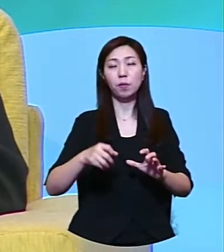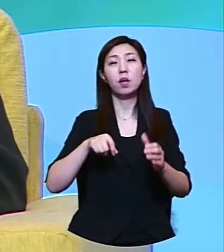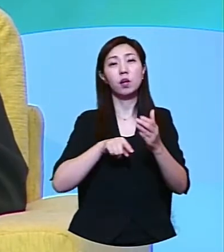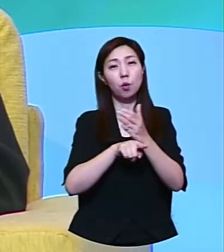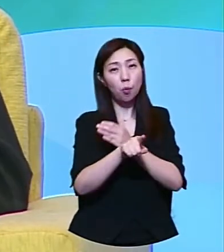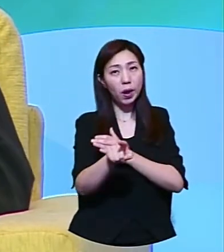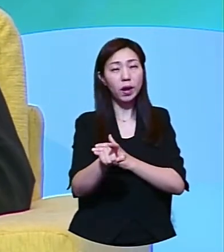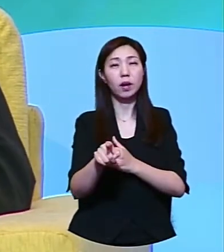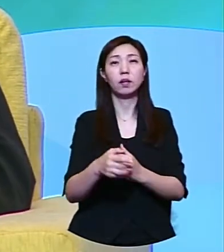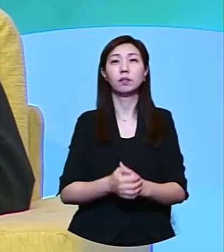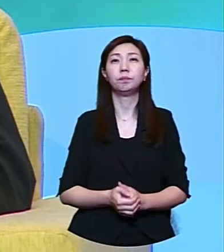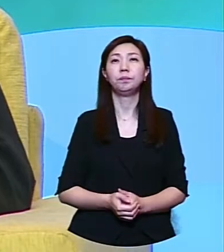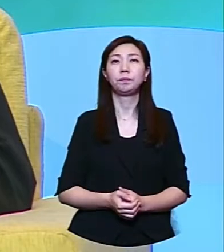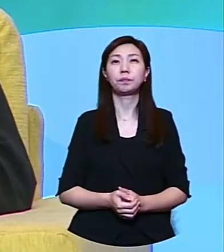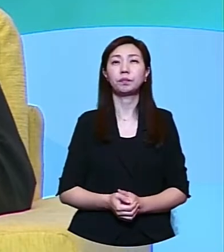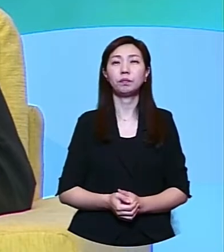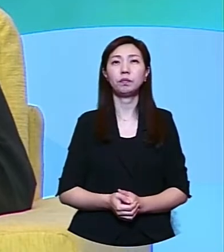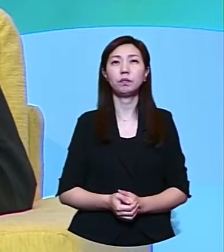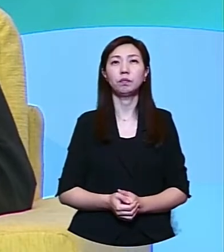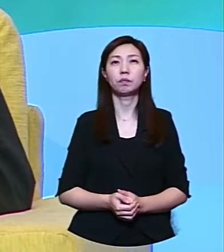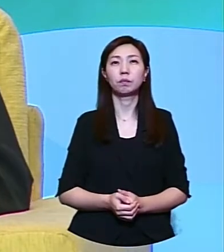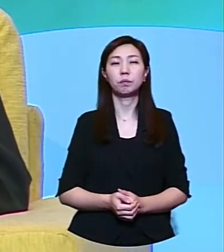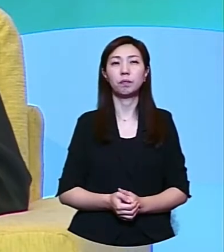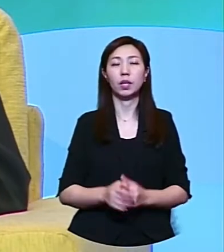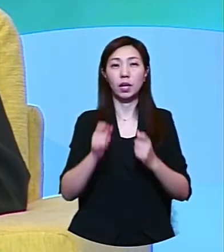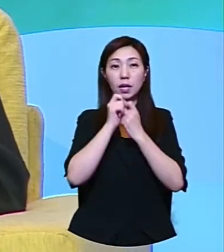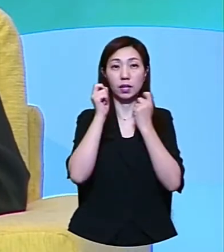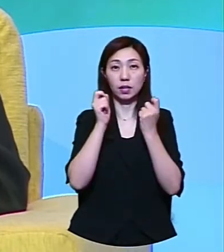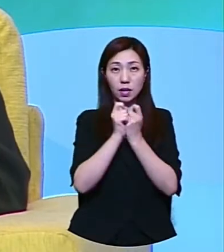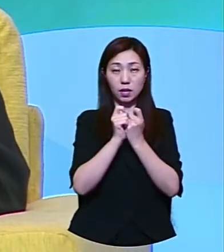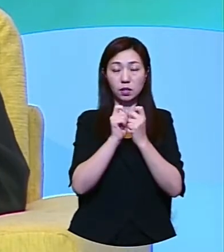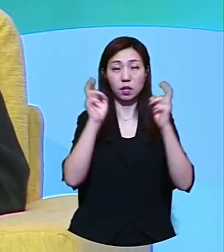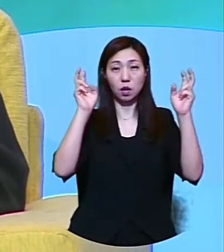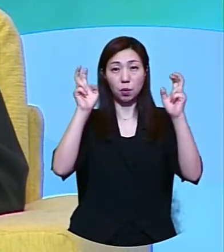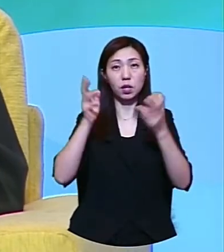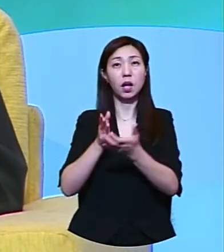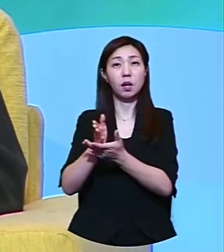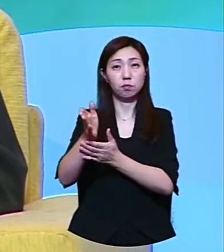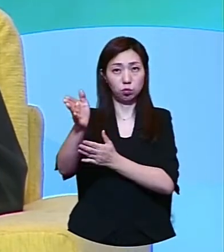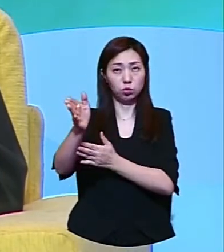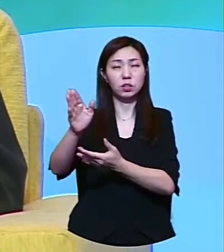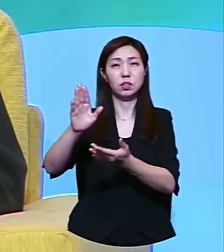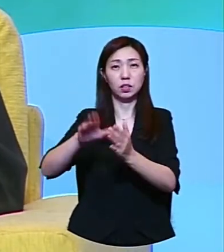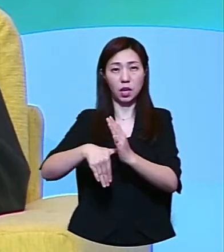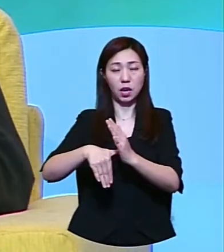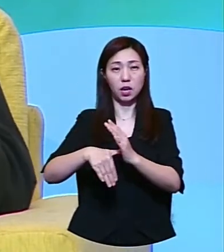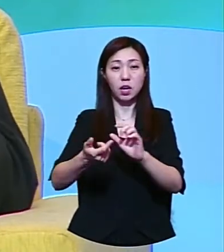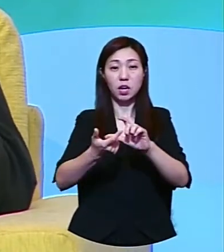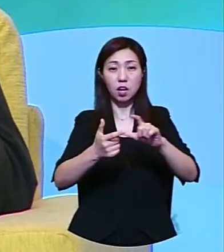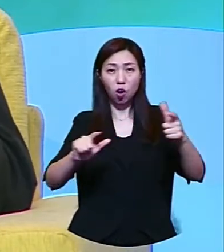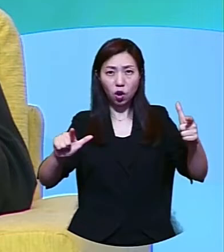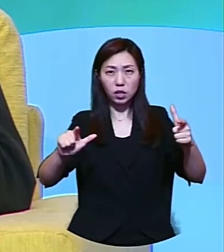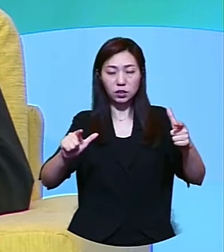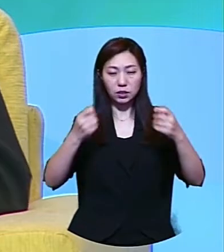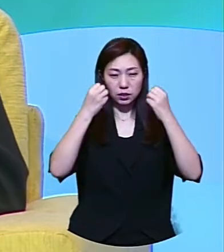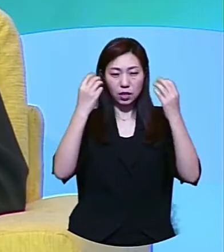the private sector MDBs such as as a conclusion, we